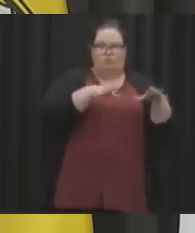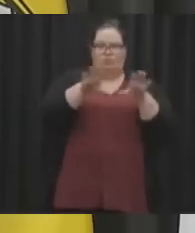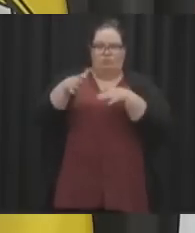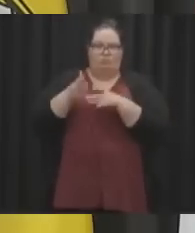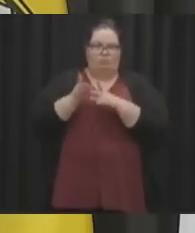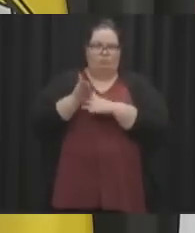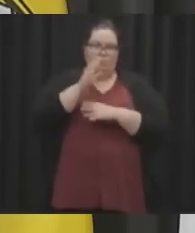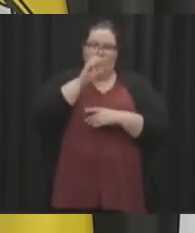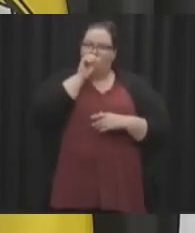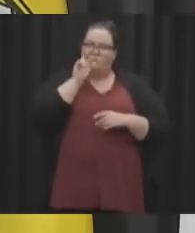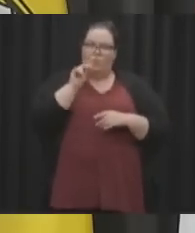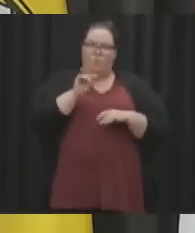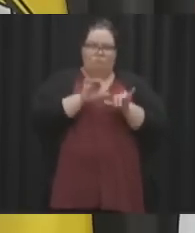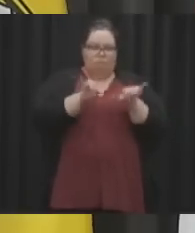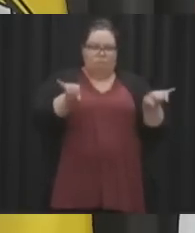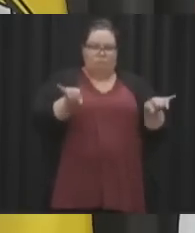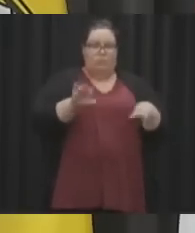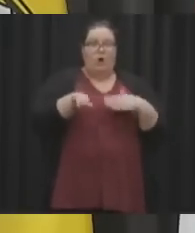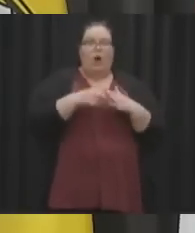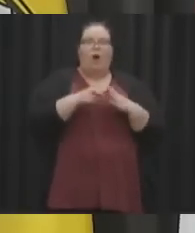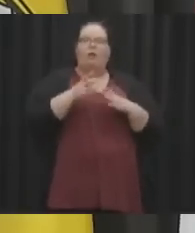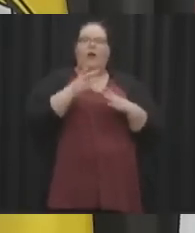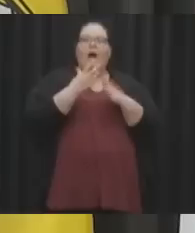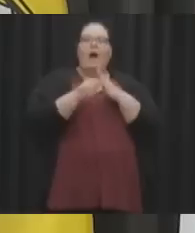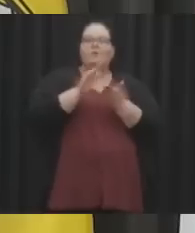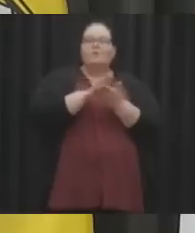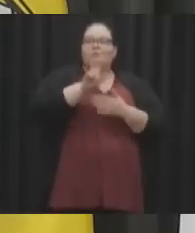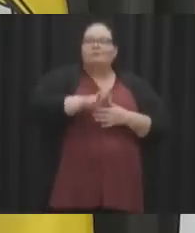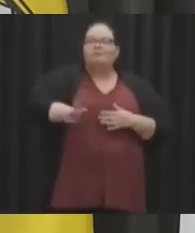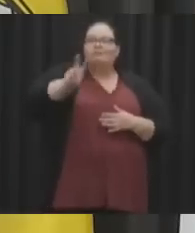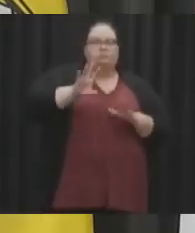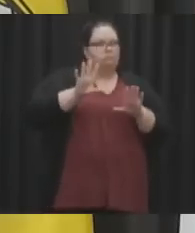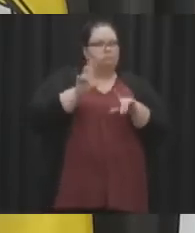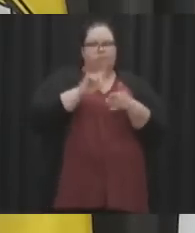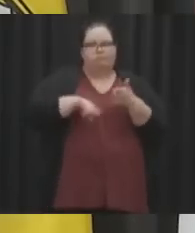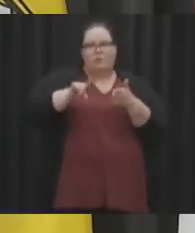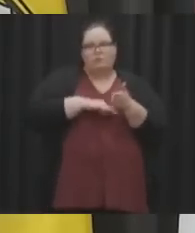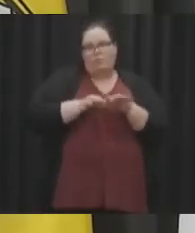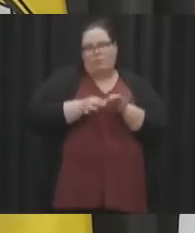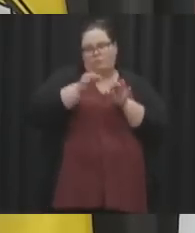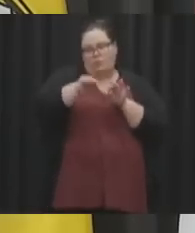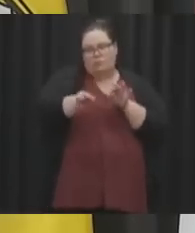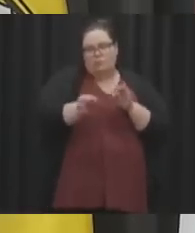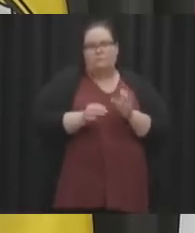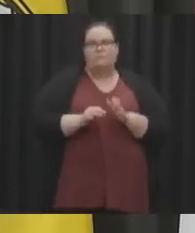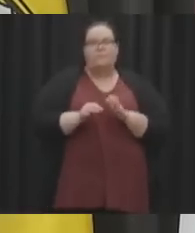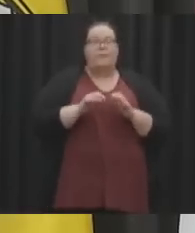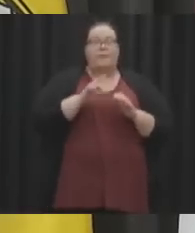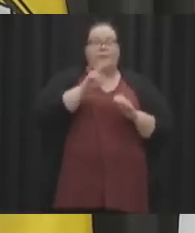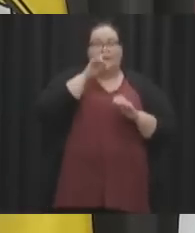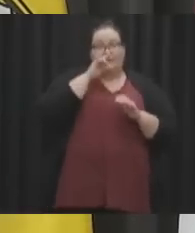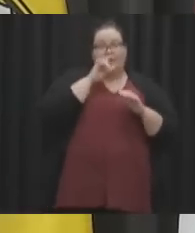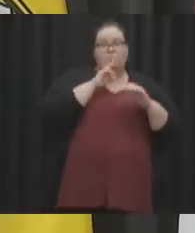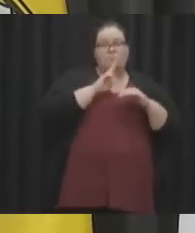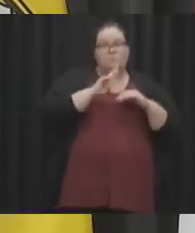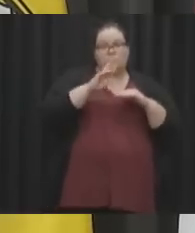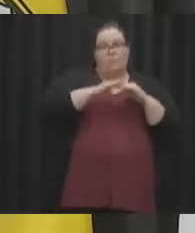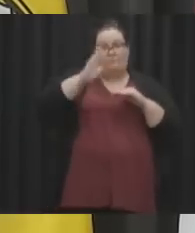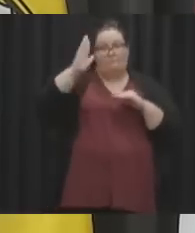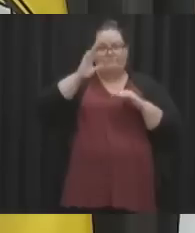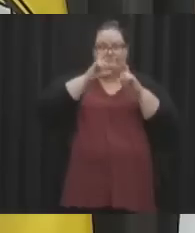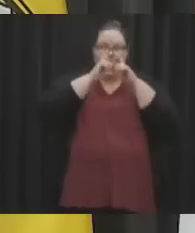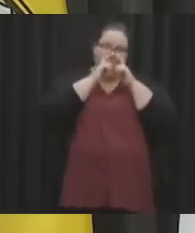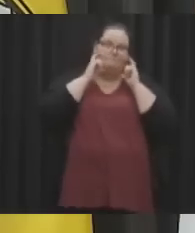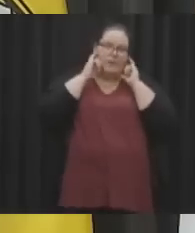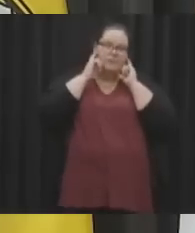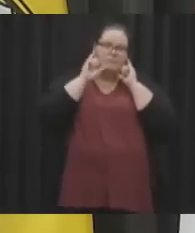silently, or eating, or in play during sports activities. Children being provided transportation through their early learning and childcare